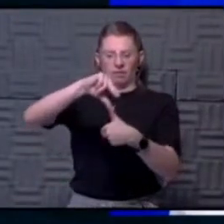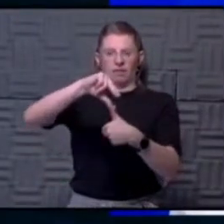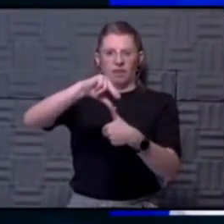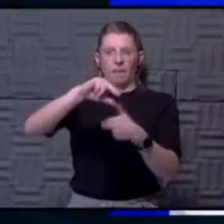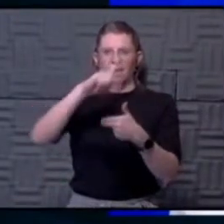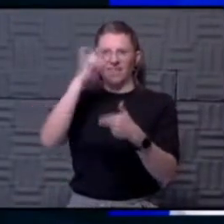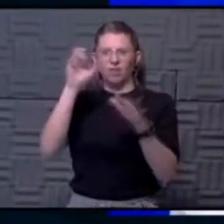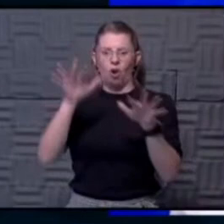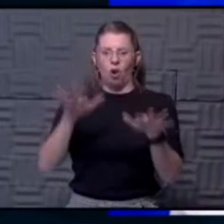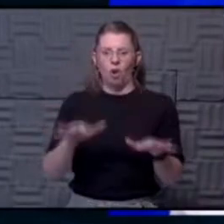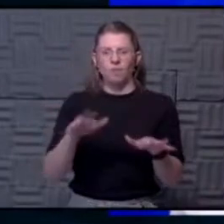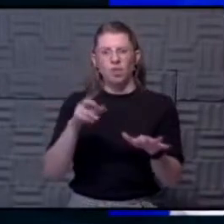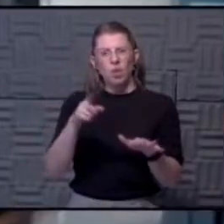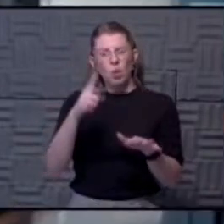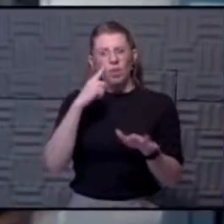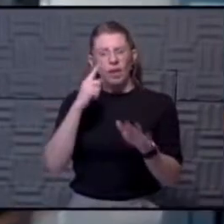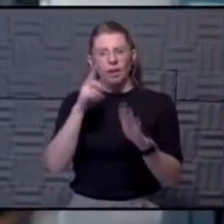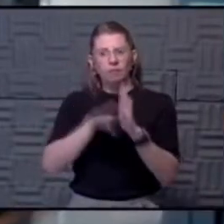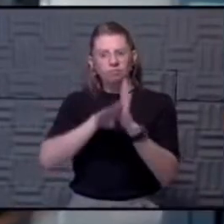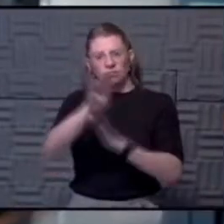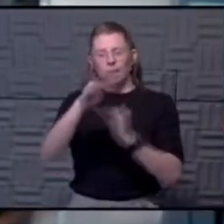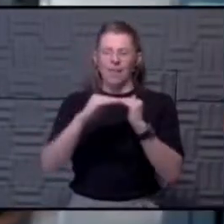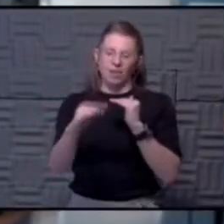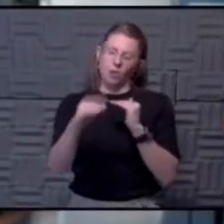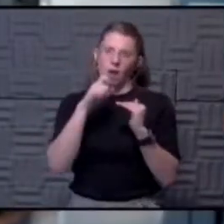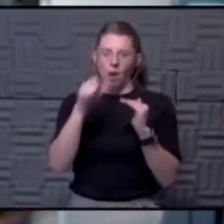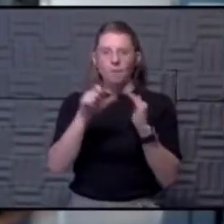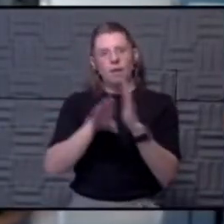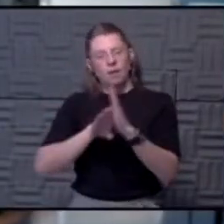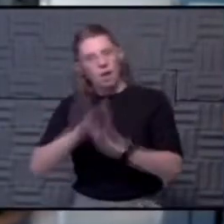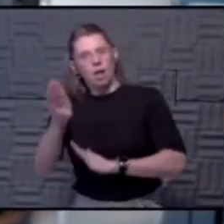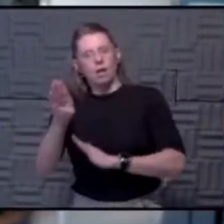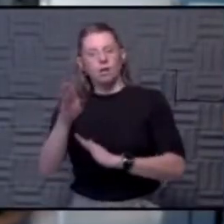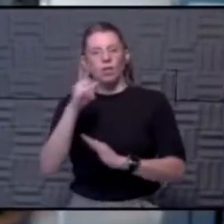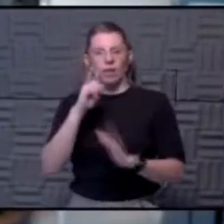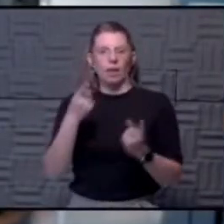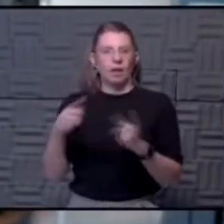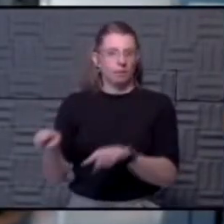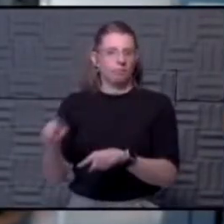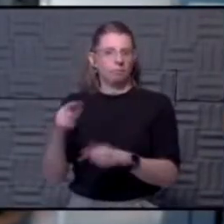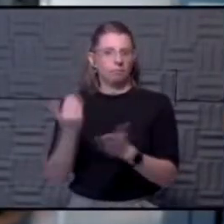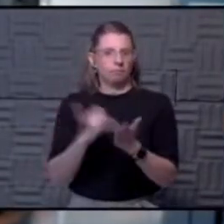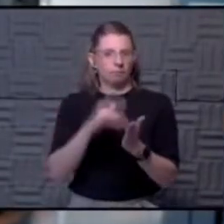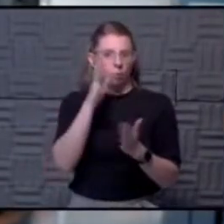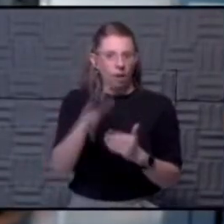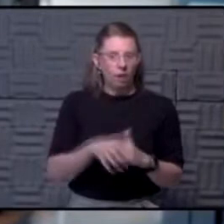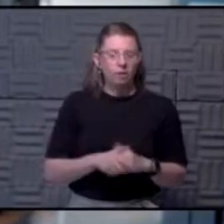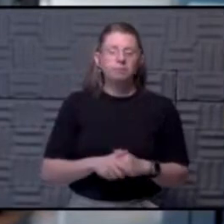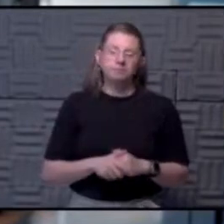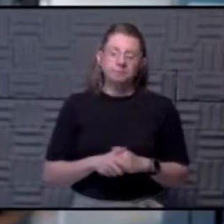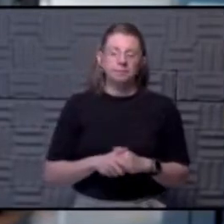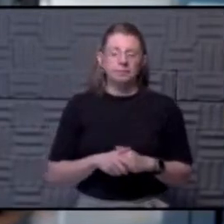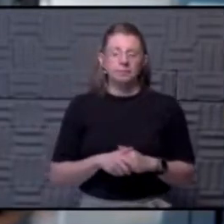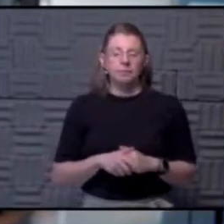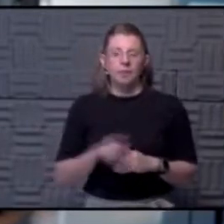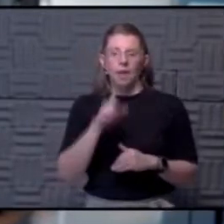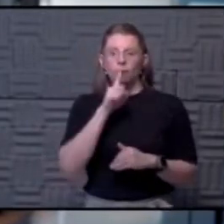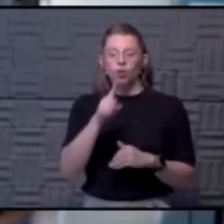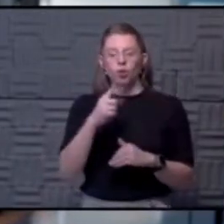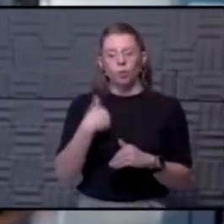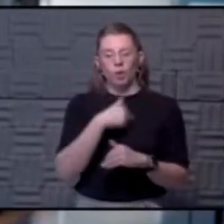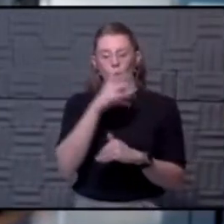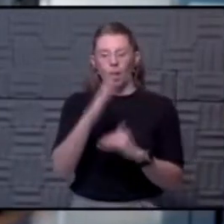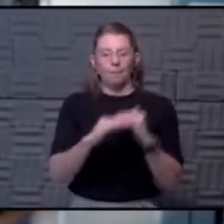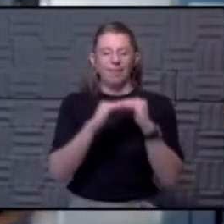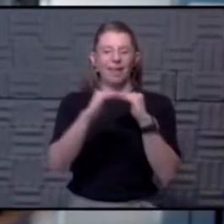coming potentially? Or another spike, I should say, not a plateau. Yeah, I'm sure we will plateau off